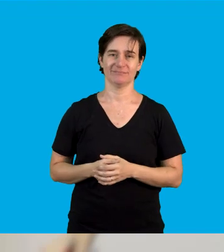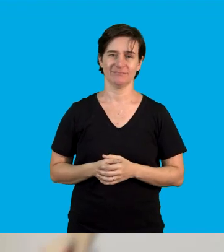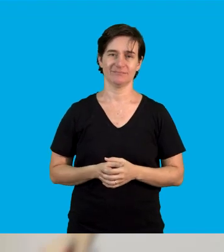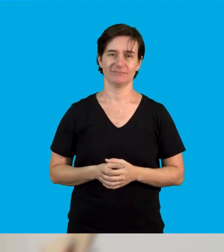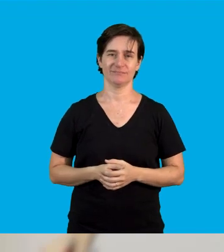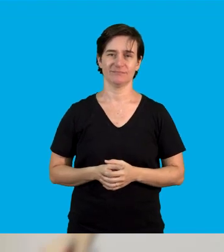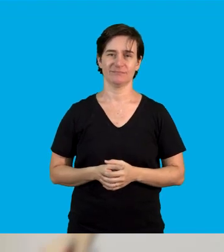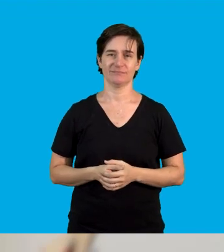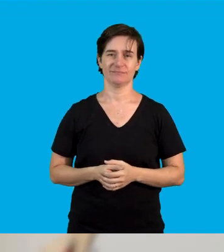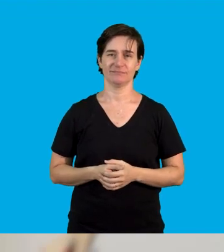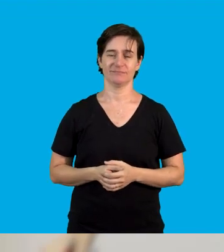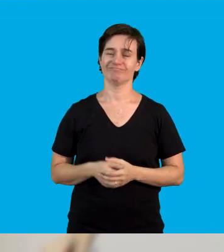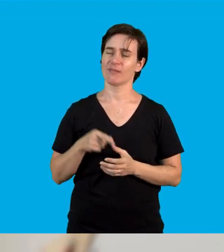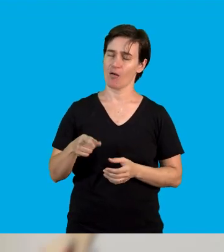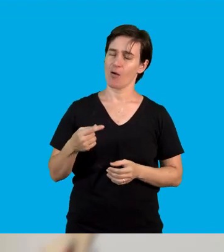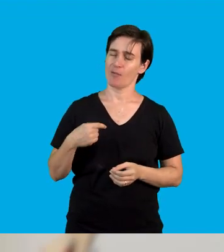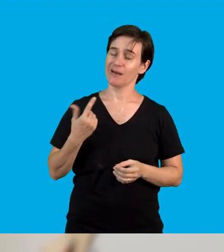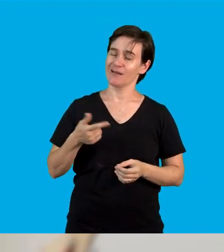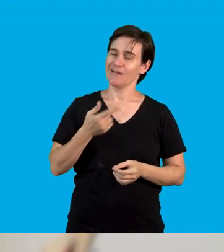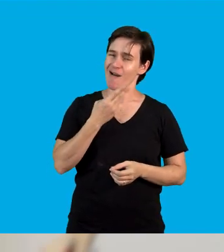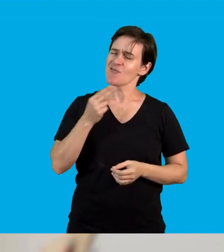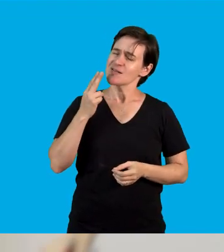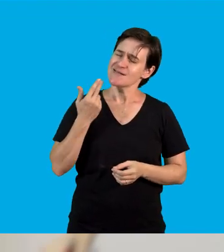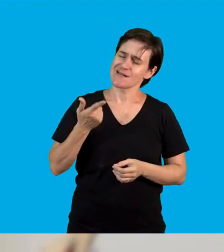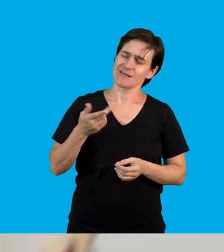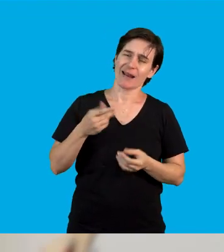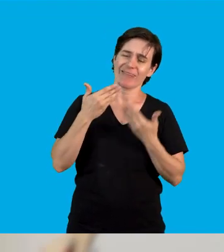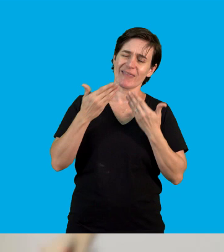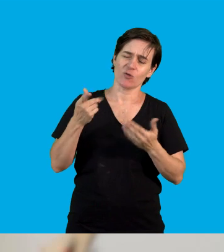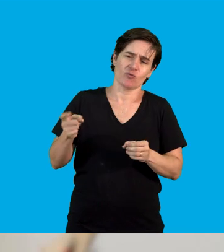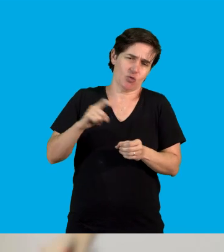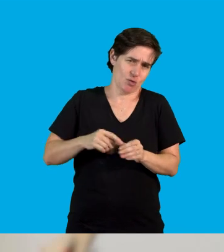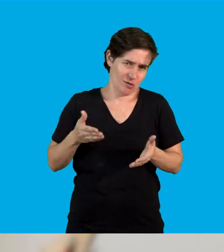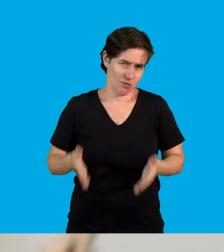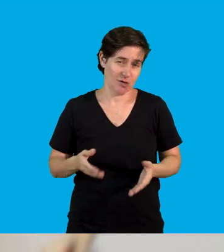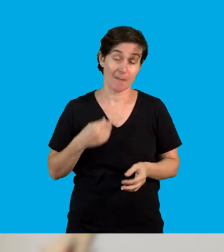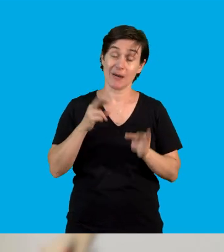glass. That was a wonderful lesson. Thank you for joining us,